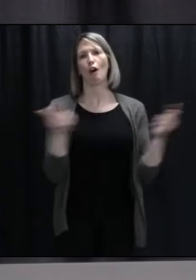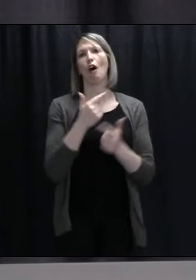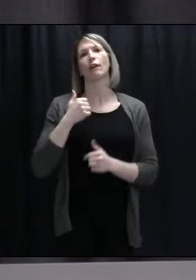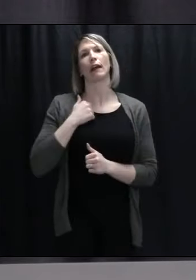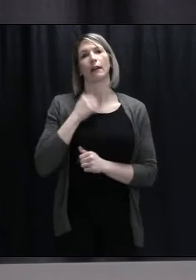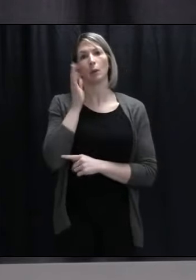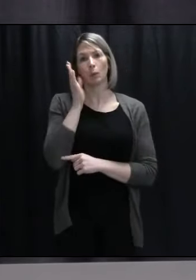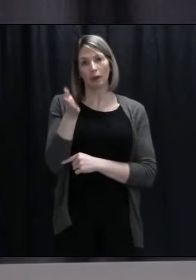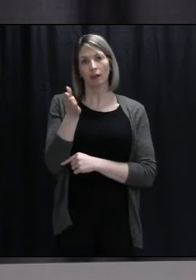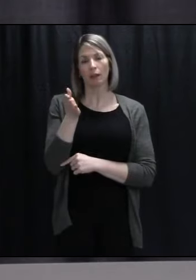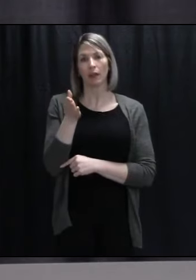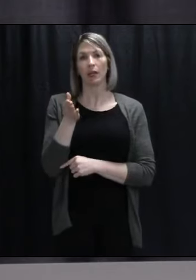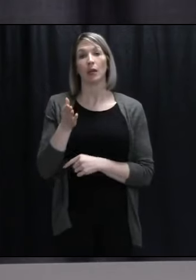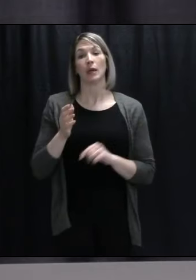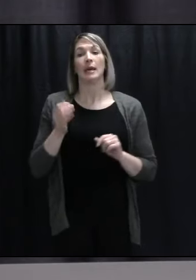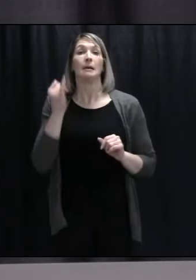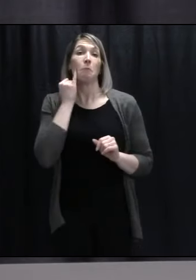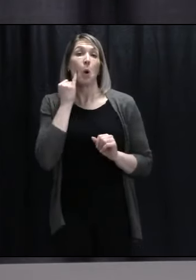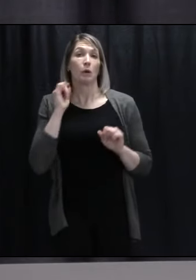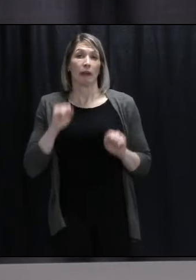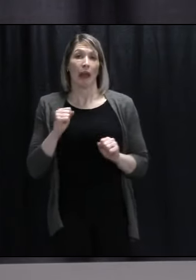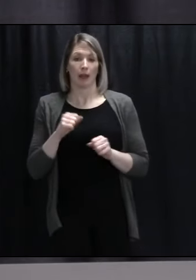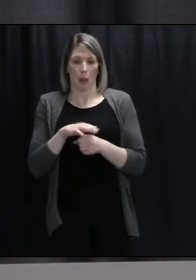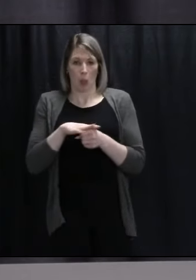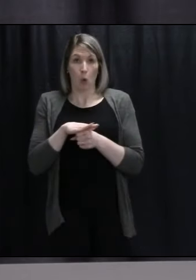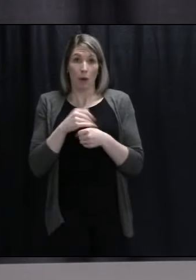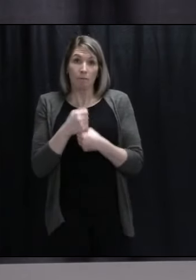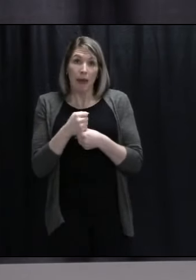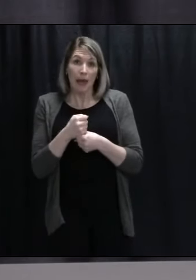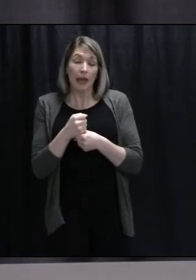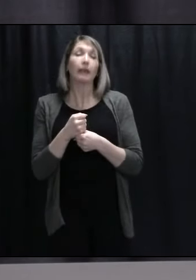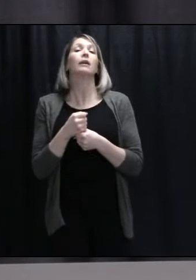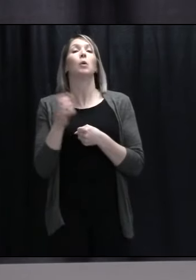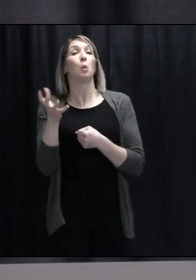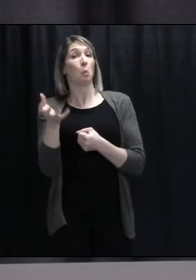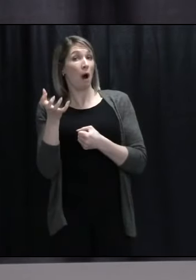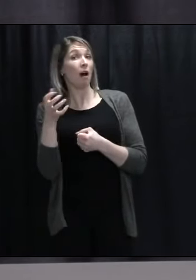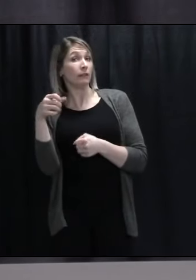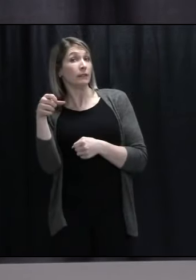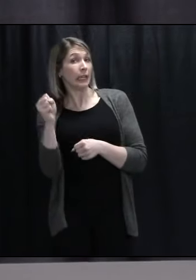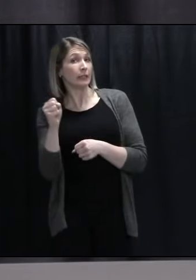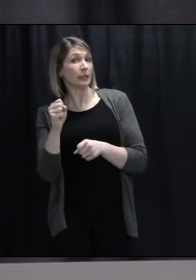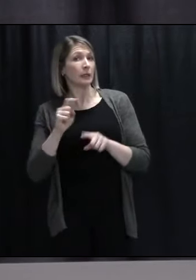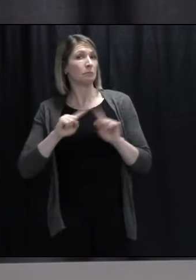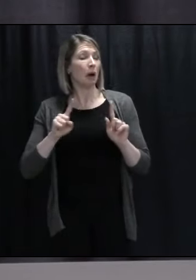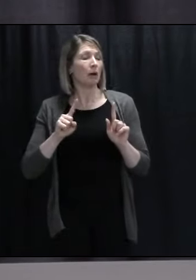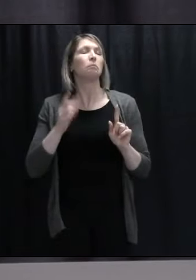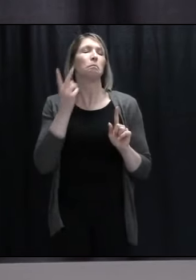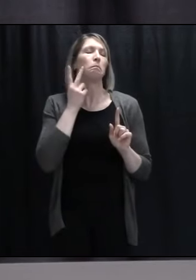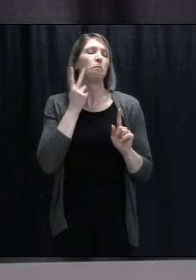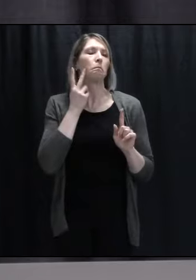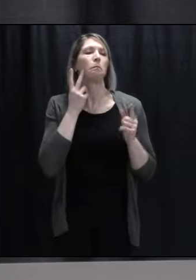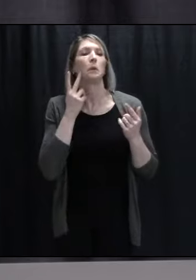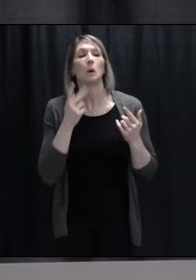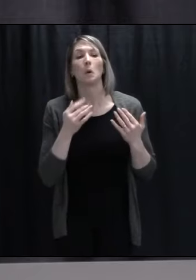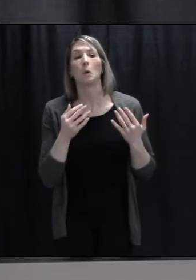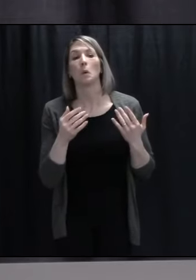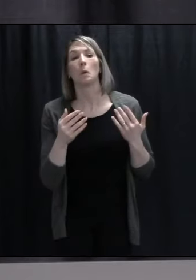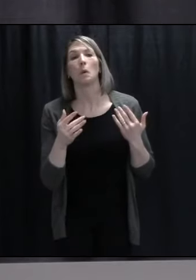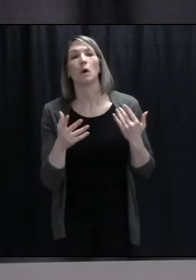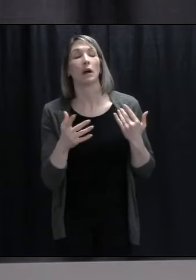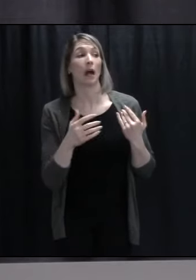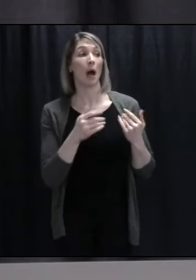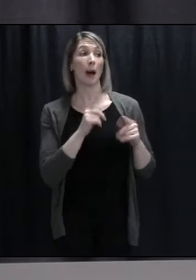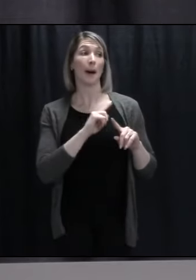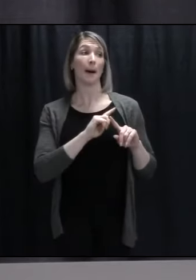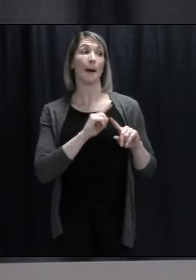make locally. That's extremely important as we get into the manufacturing here in Newfoundland and Labrador. But it's important that we also let our neighbors know that we're